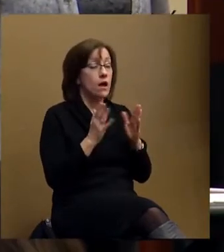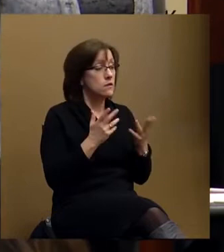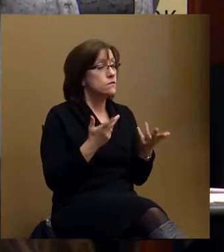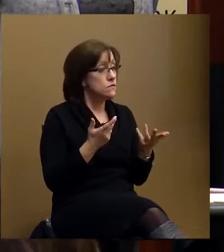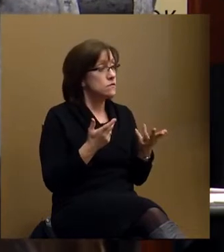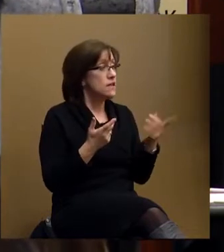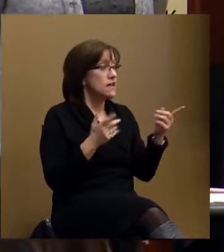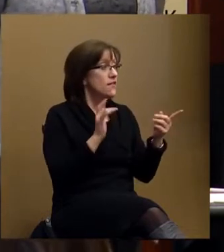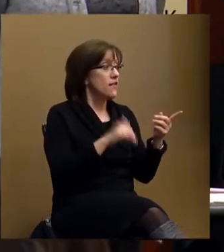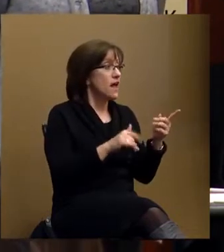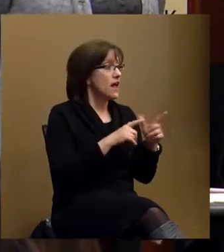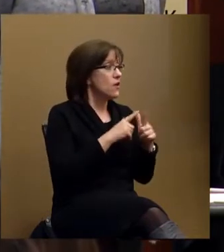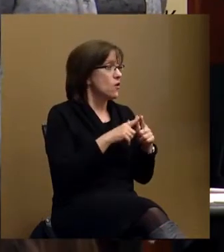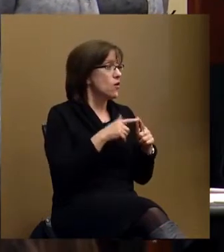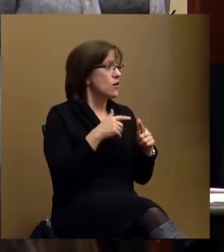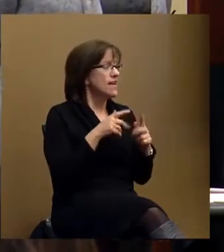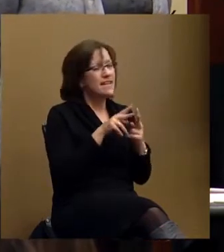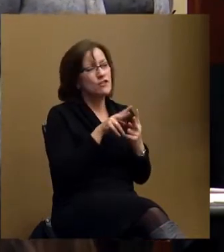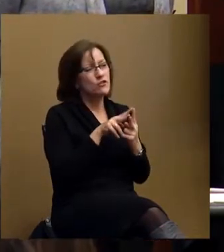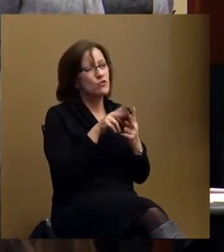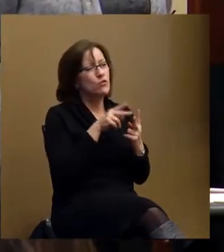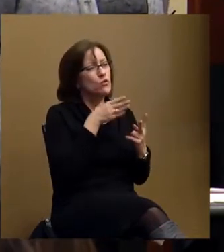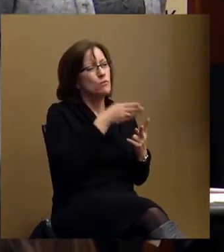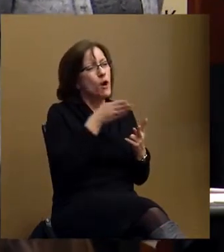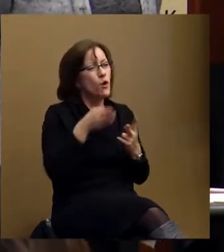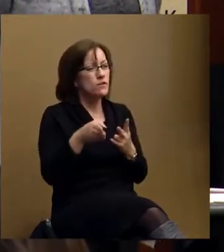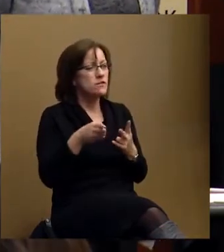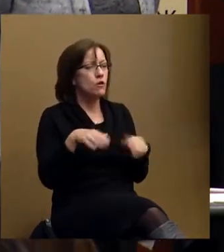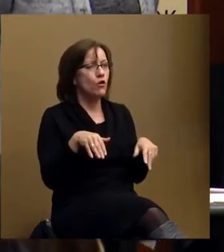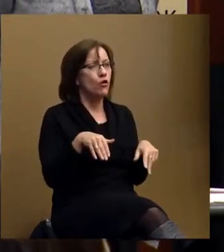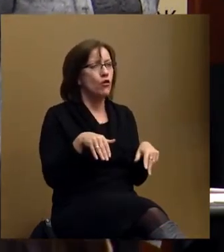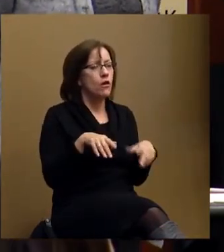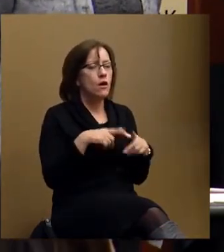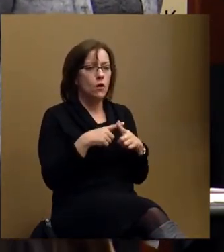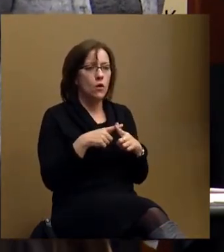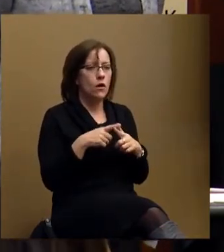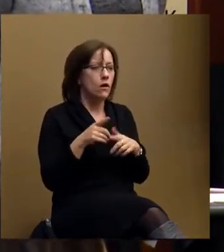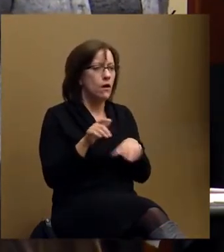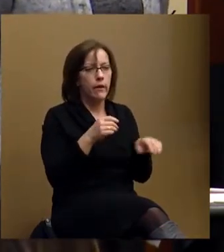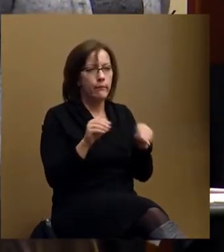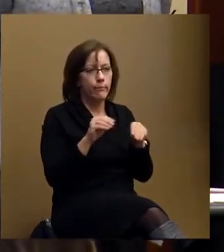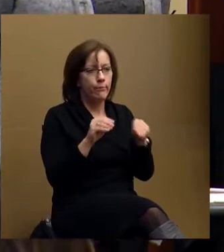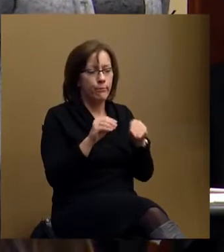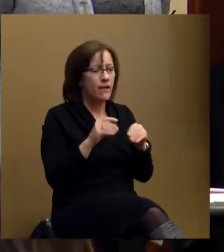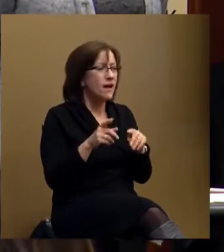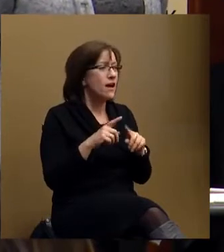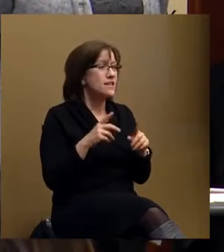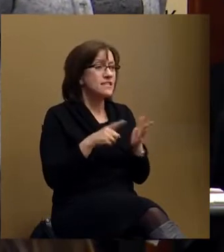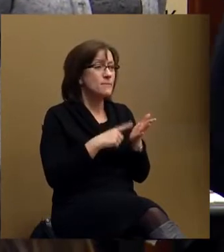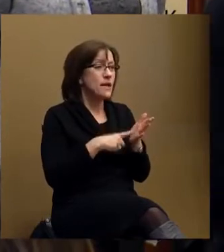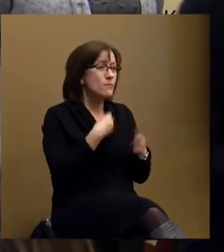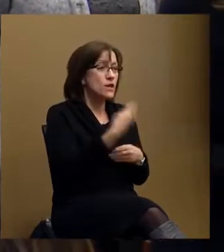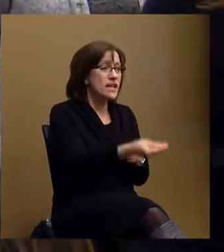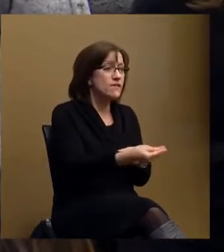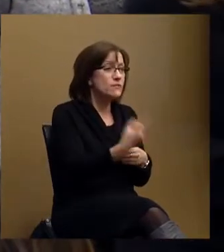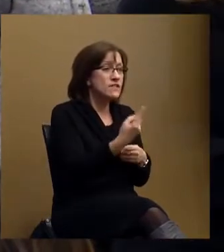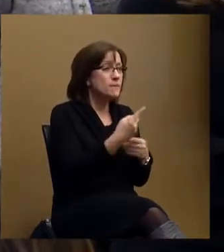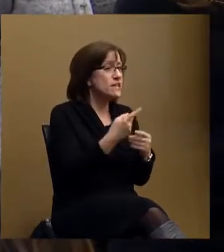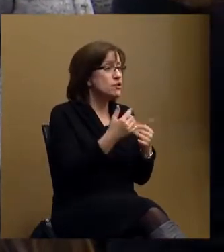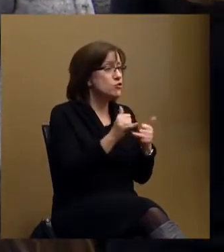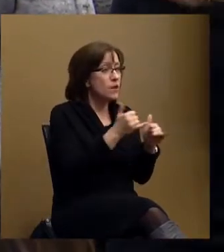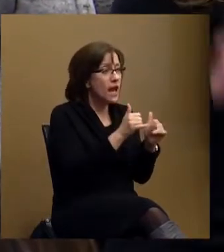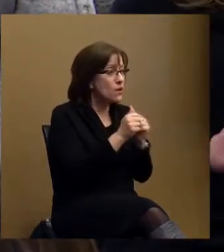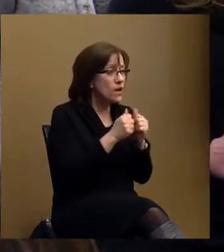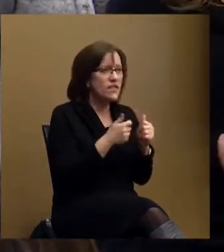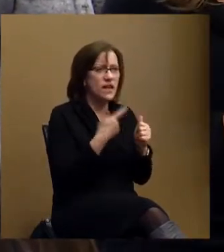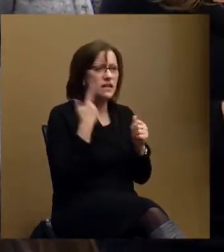has those kind of two modes, and we sometimes give him fidgets, and it's pretty distracting. Yeah, and I'm surprised they're